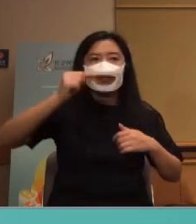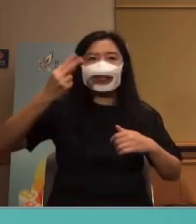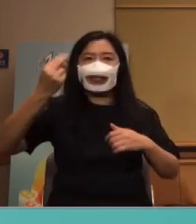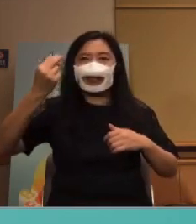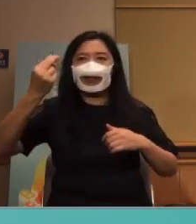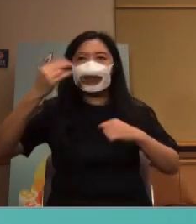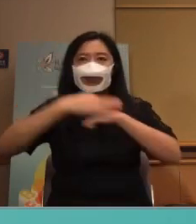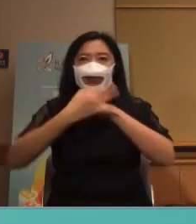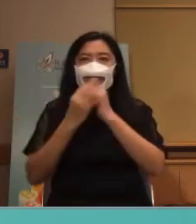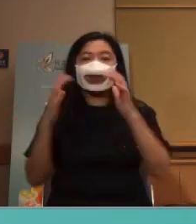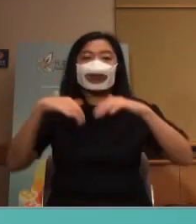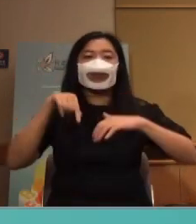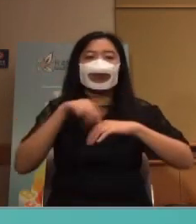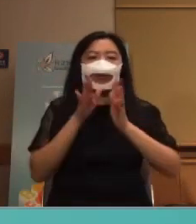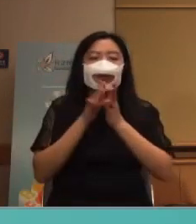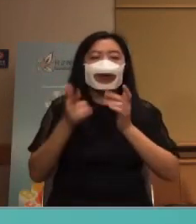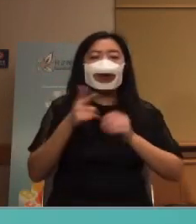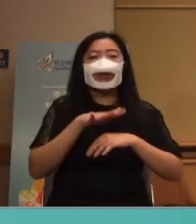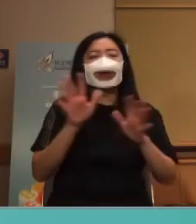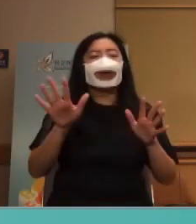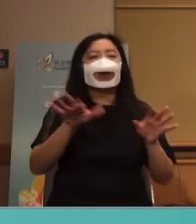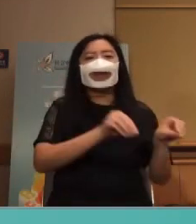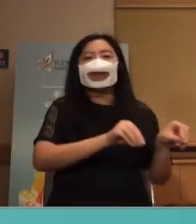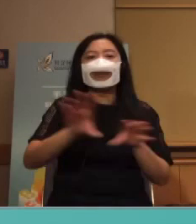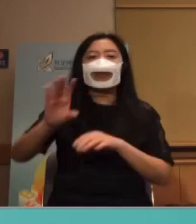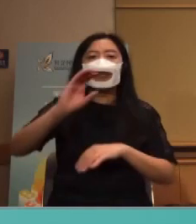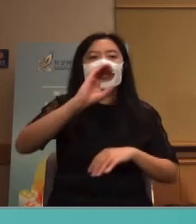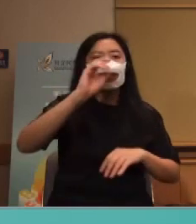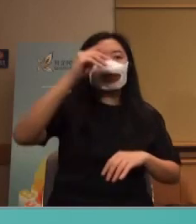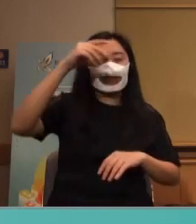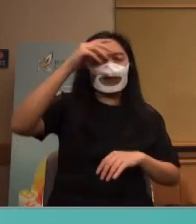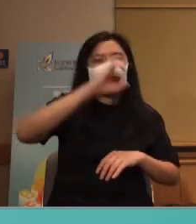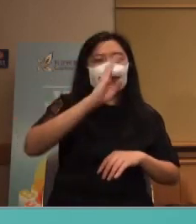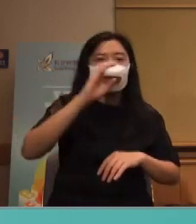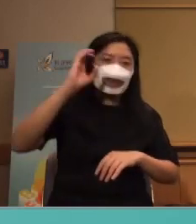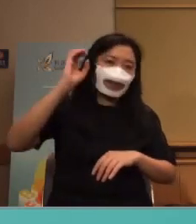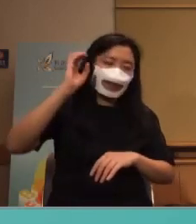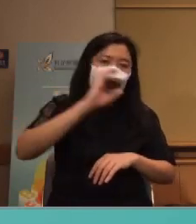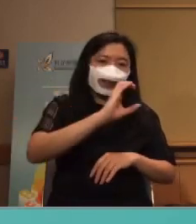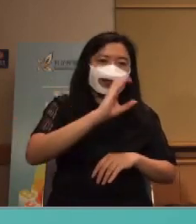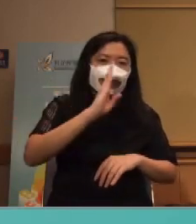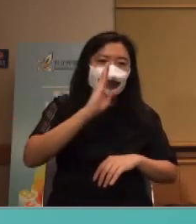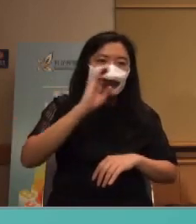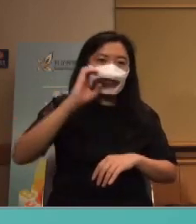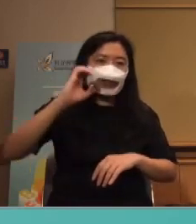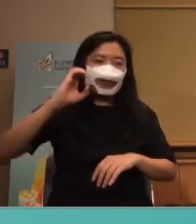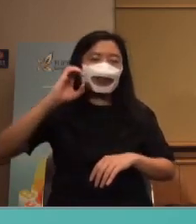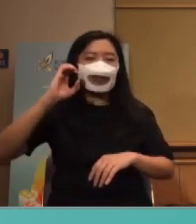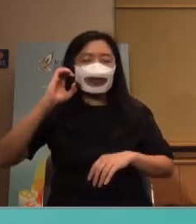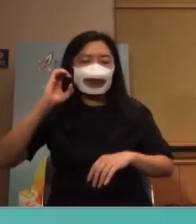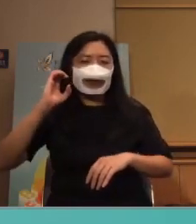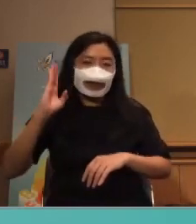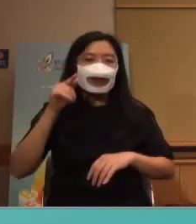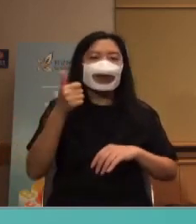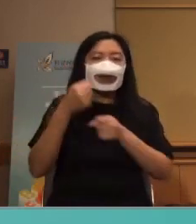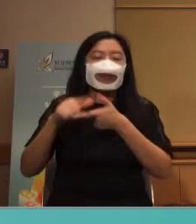everything into a CBDC-based protocol, and everything is traceable, and you can just measure your GDP data